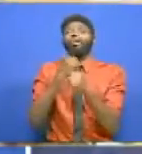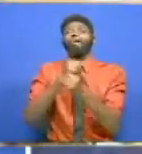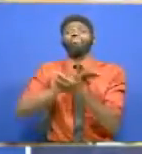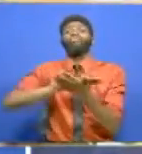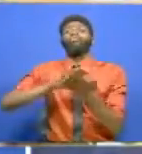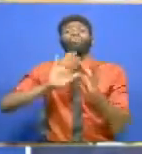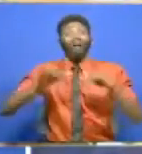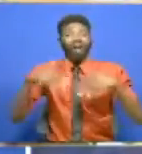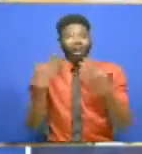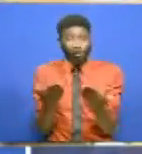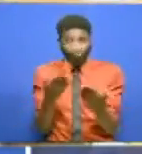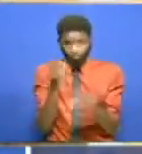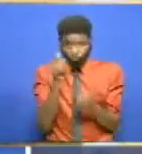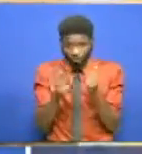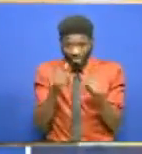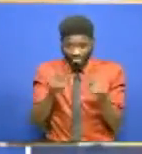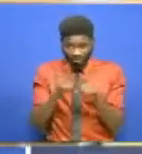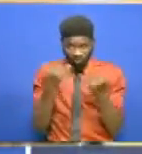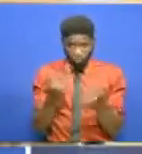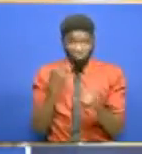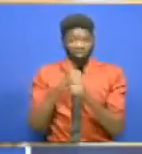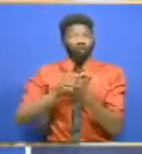now?